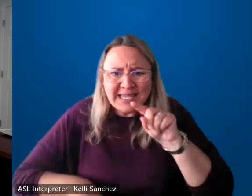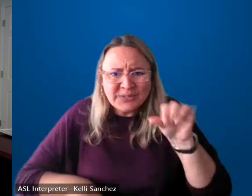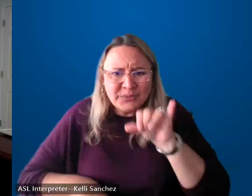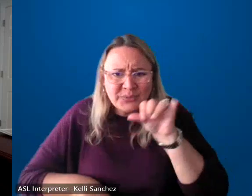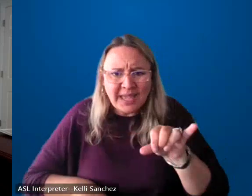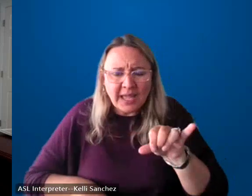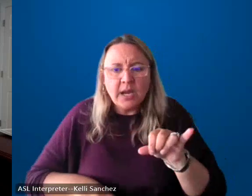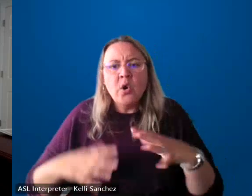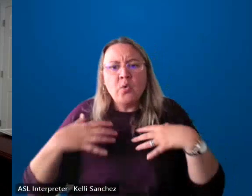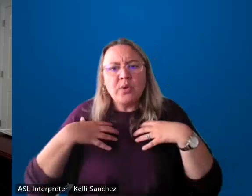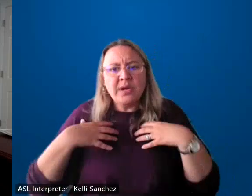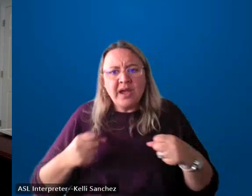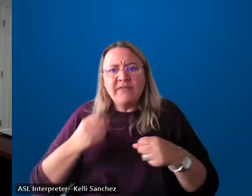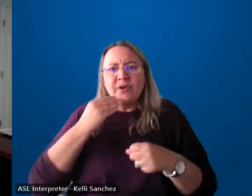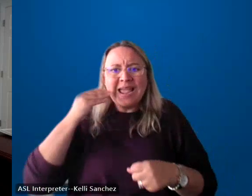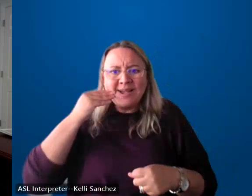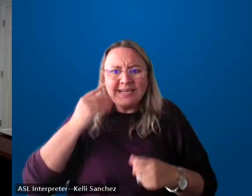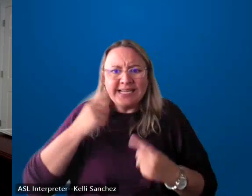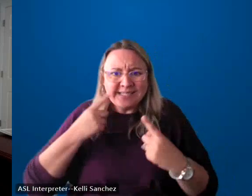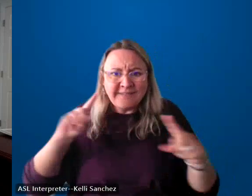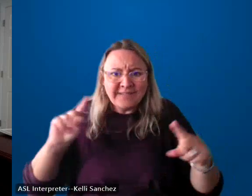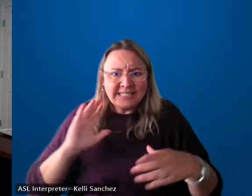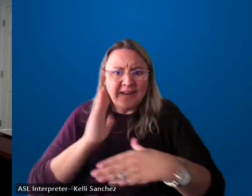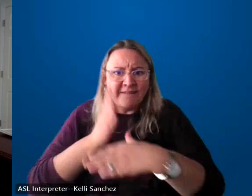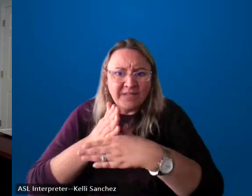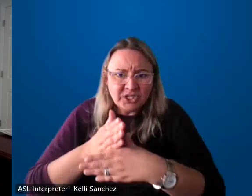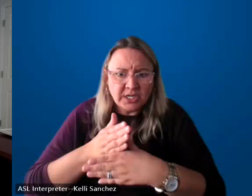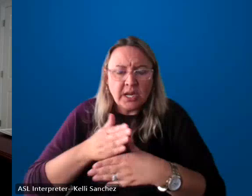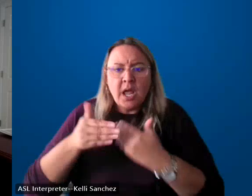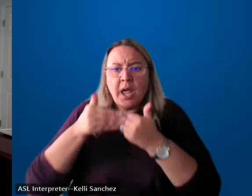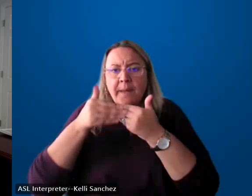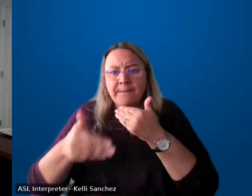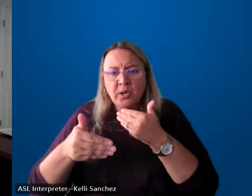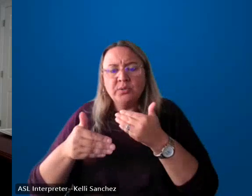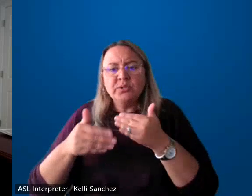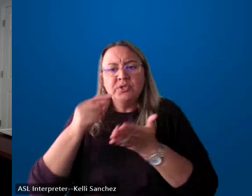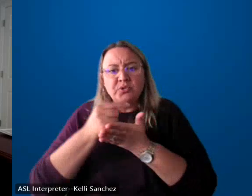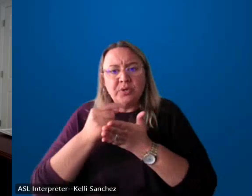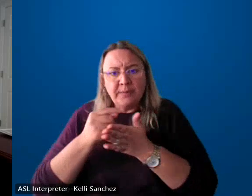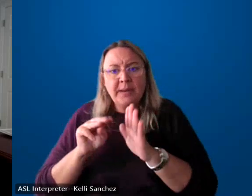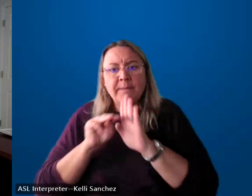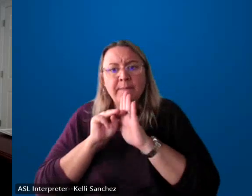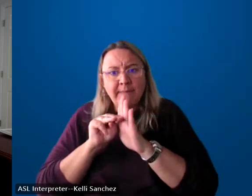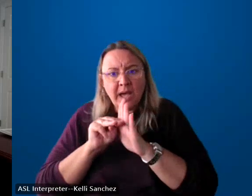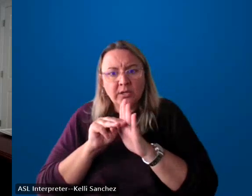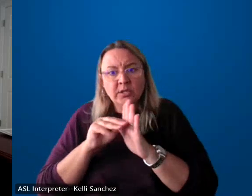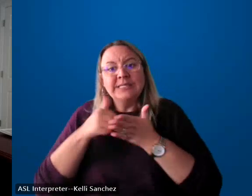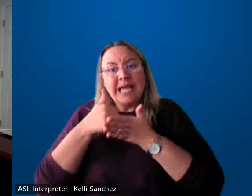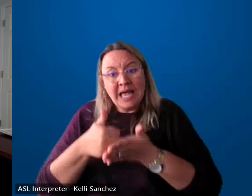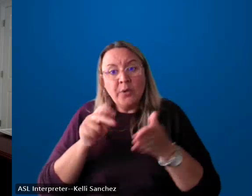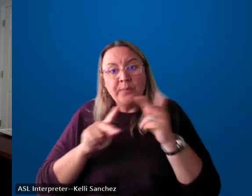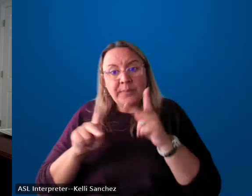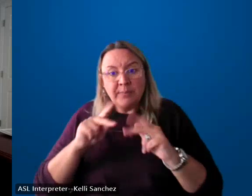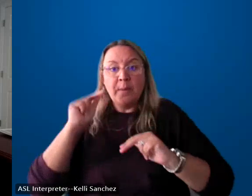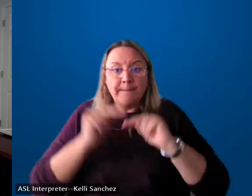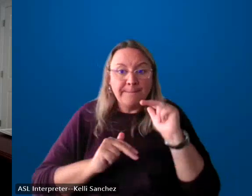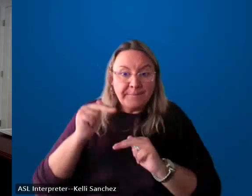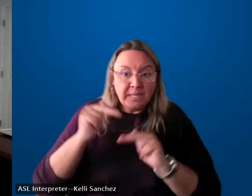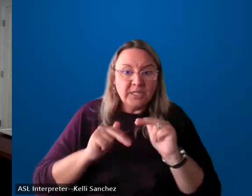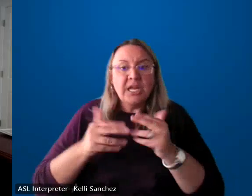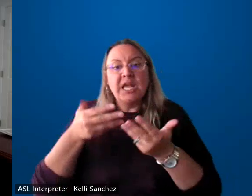an effective intervention, an effective post-treatment modality to help individuals build social and